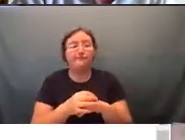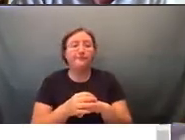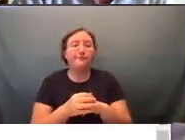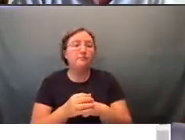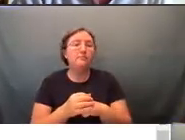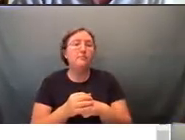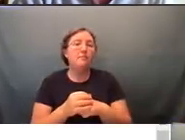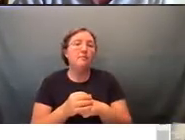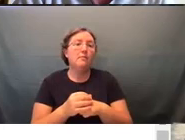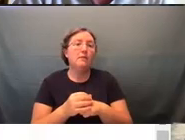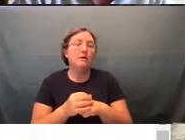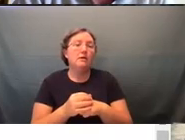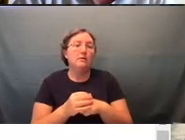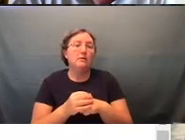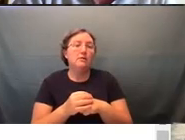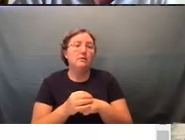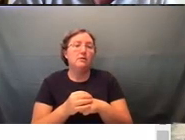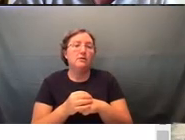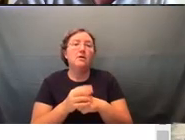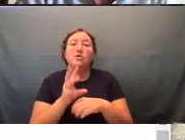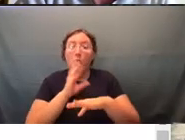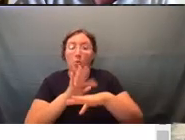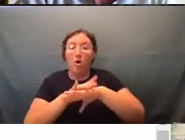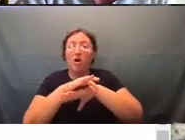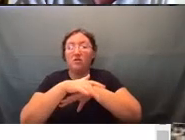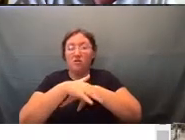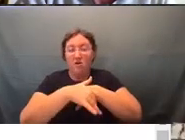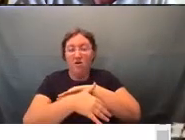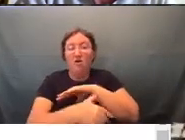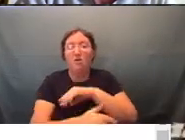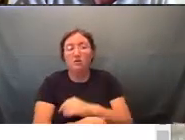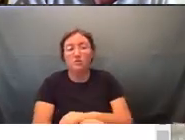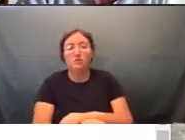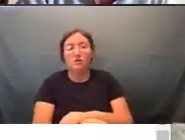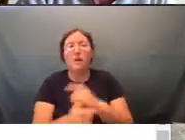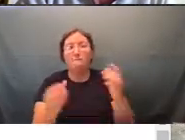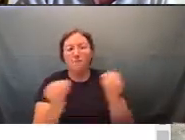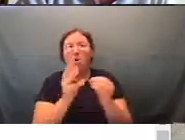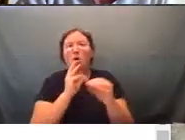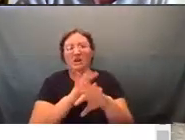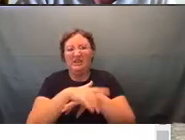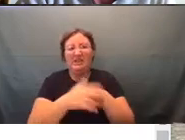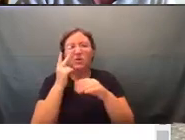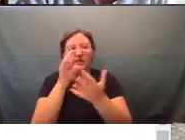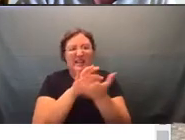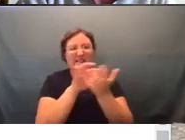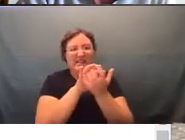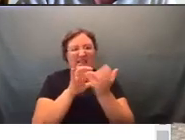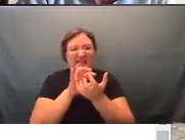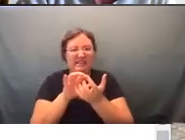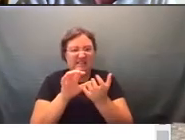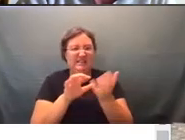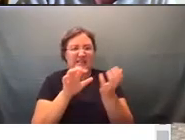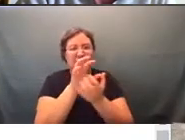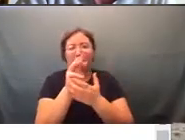And here's that shot of the waterfall going a little bit thicker with it all. We can start to see all that